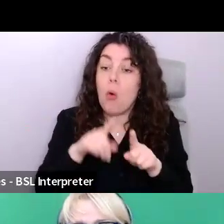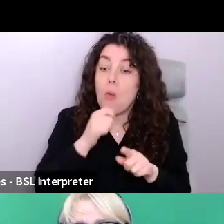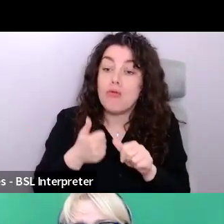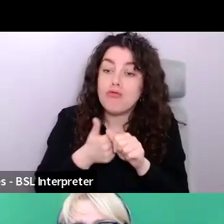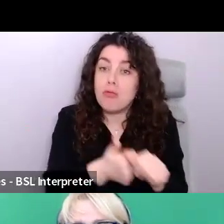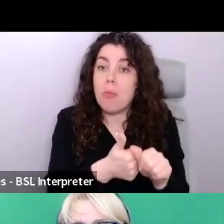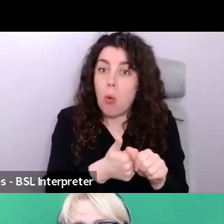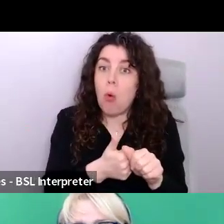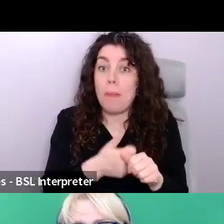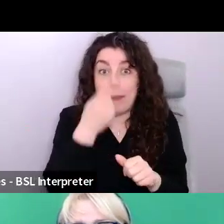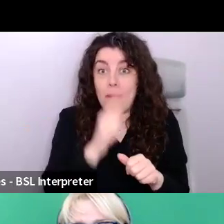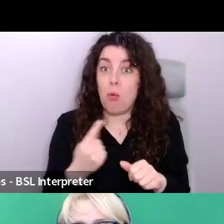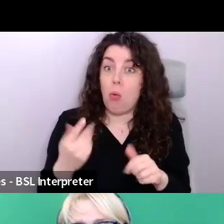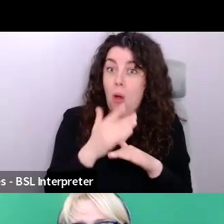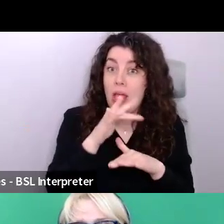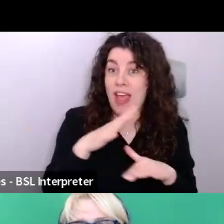existing employees.